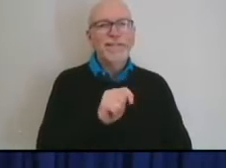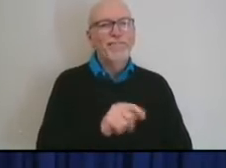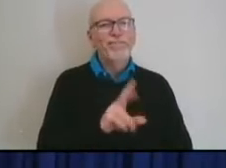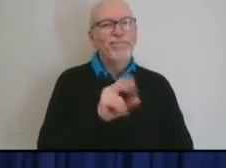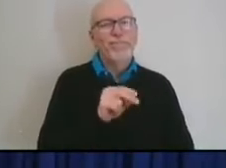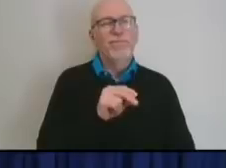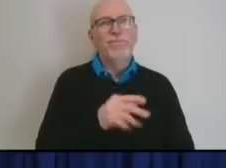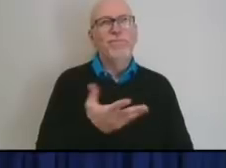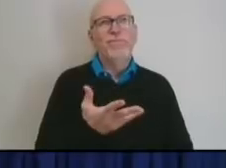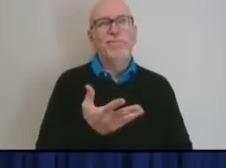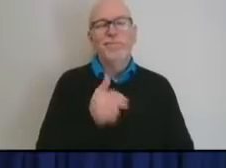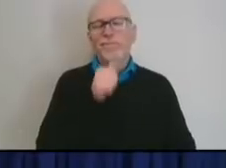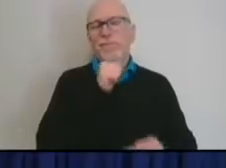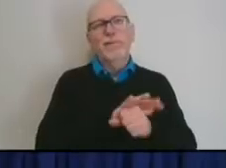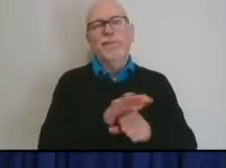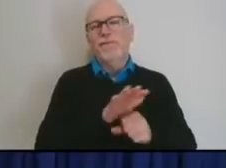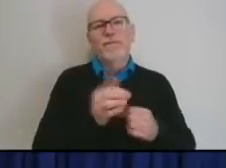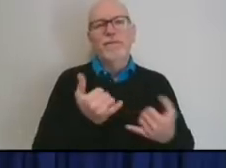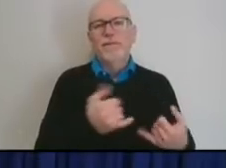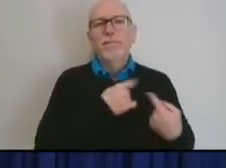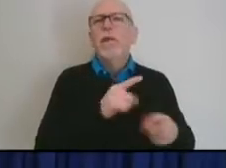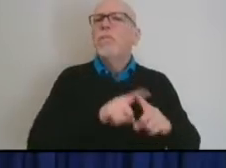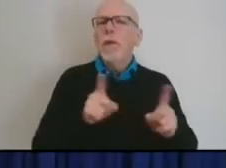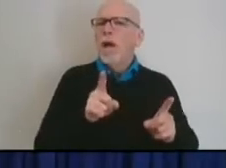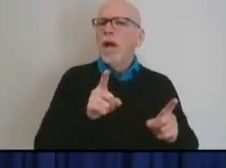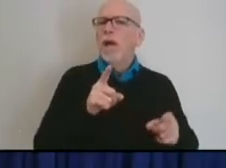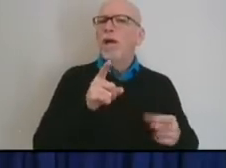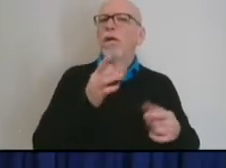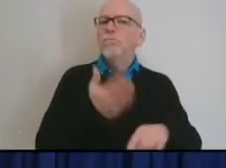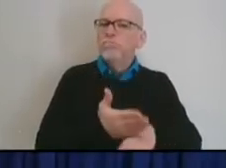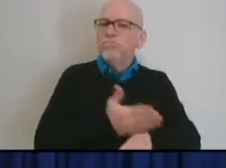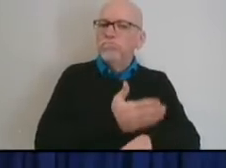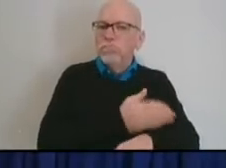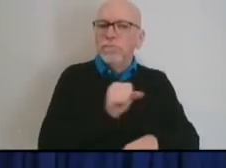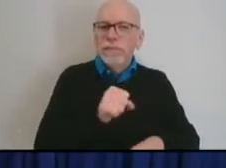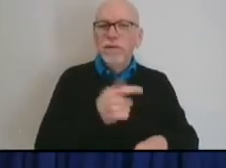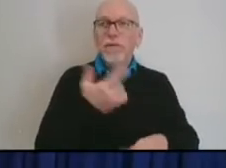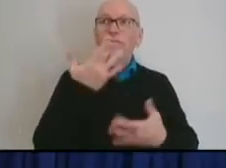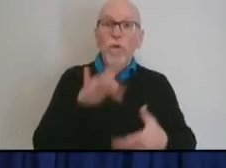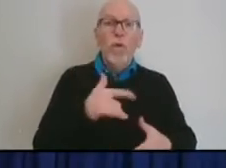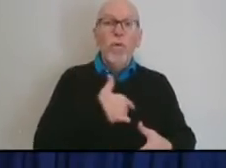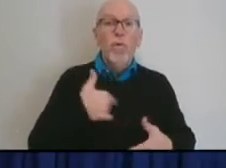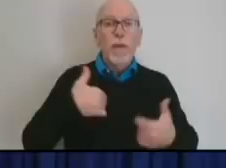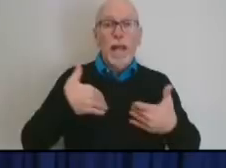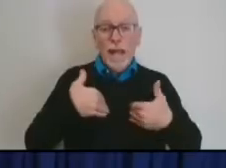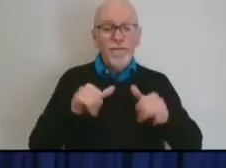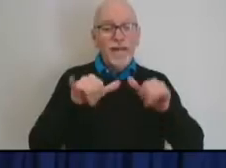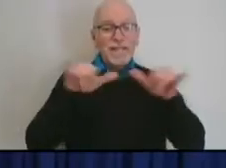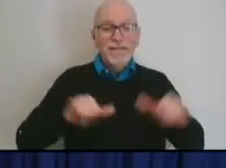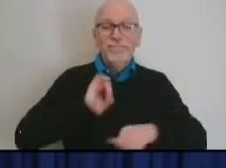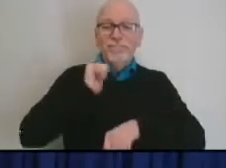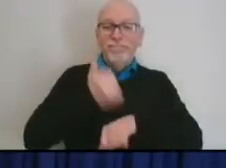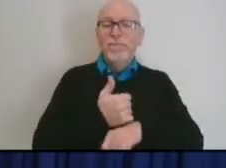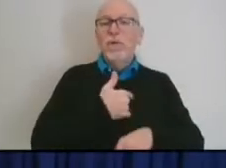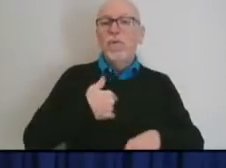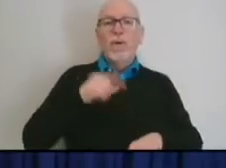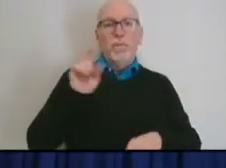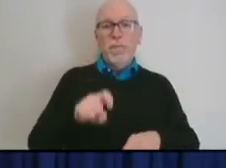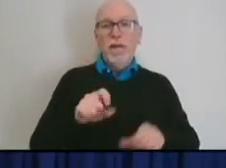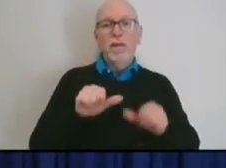it. I mean, but moving in the right direction. Fortunately, we have the infrastructure in place. We need to continue to